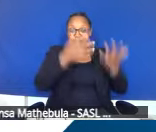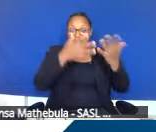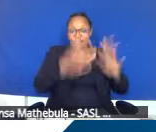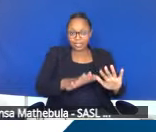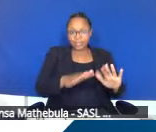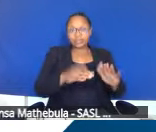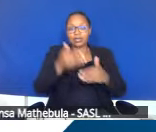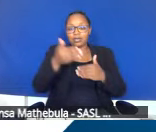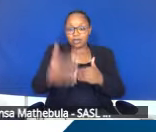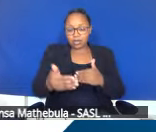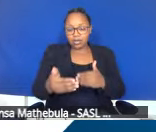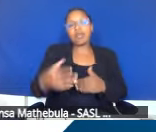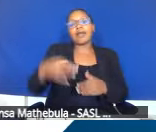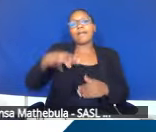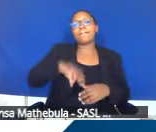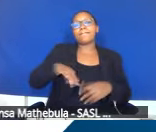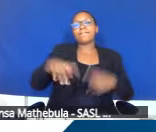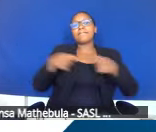the expense.